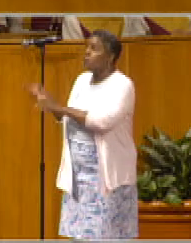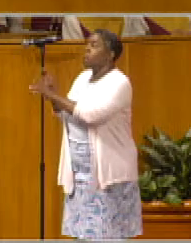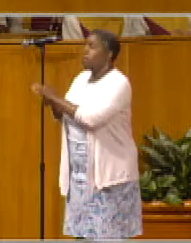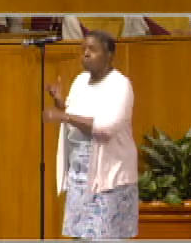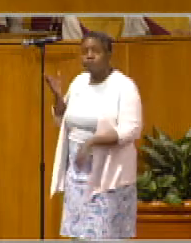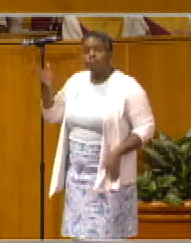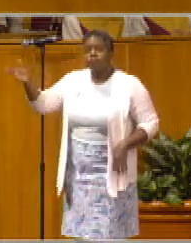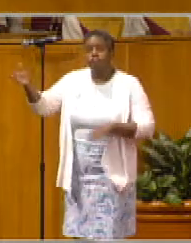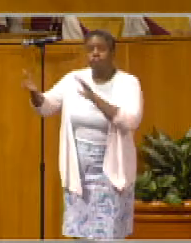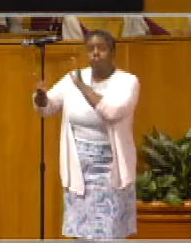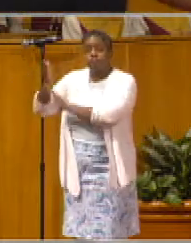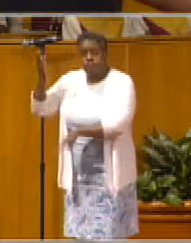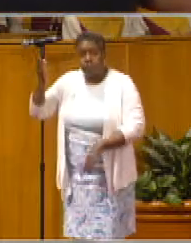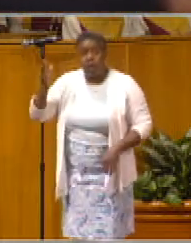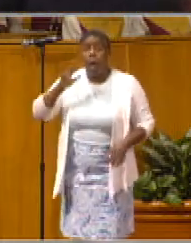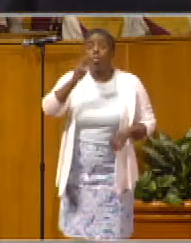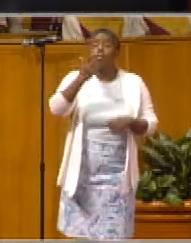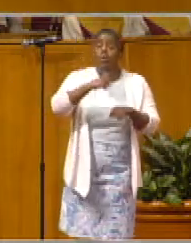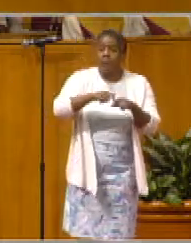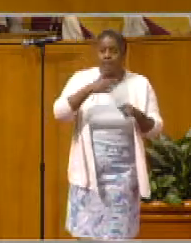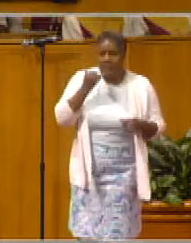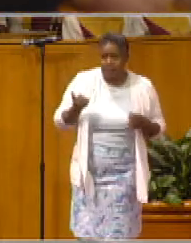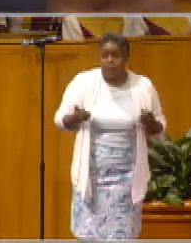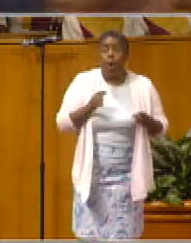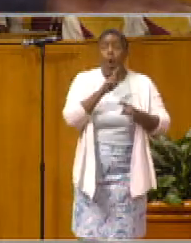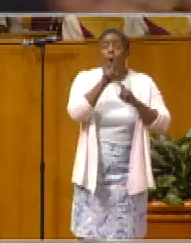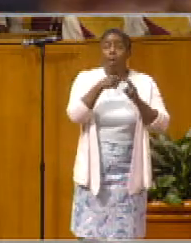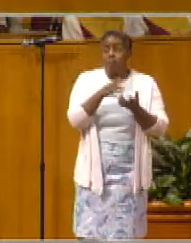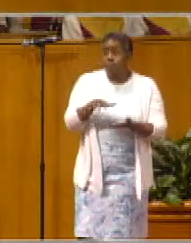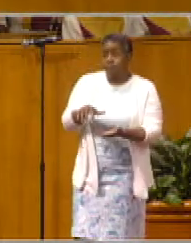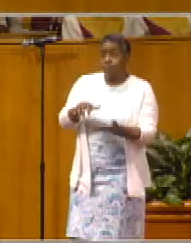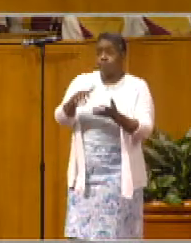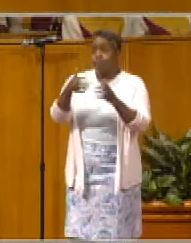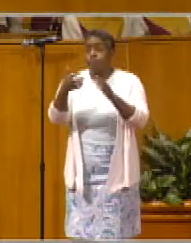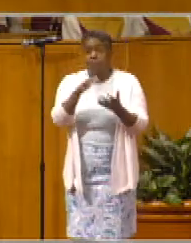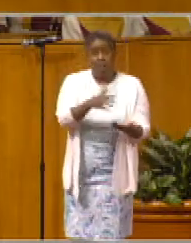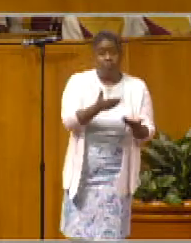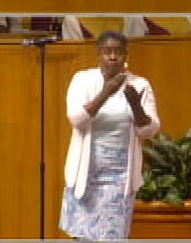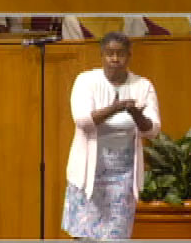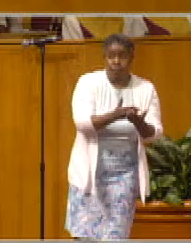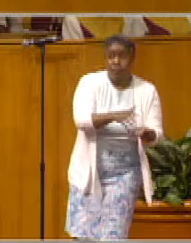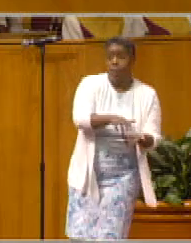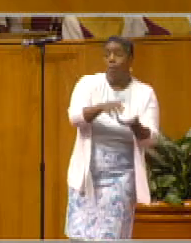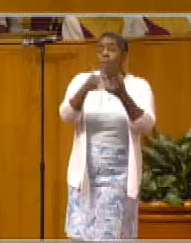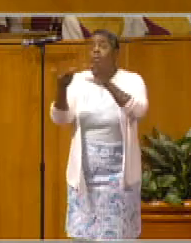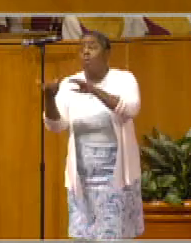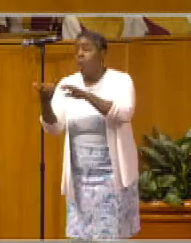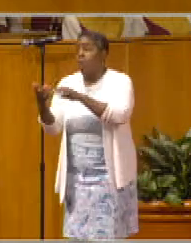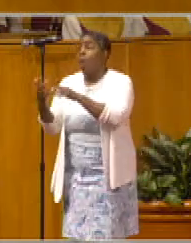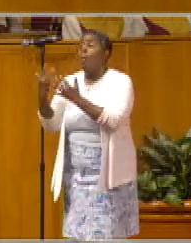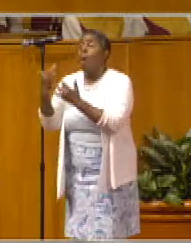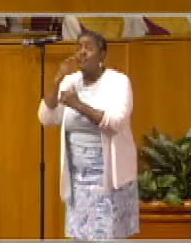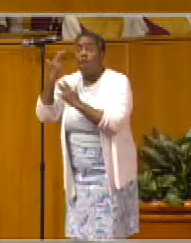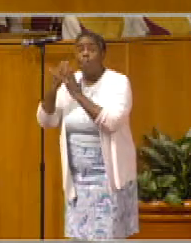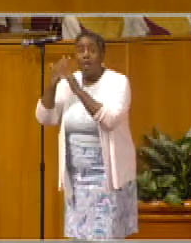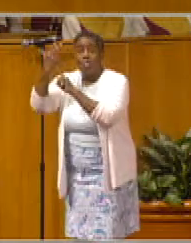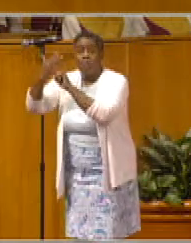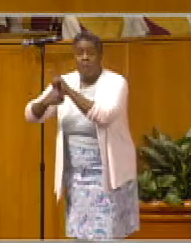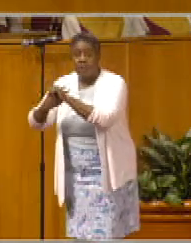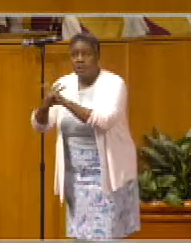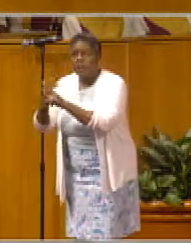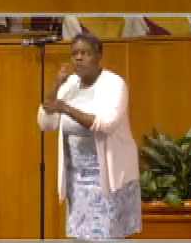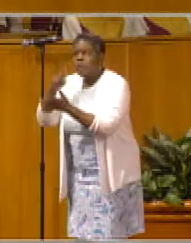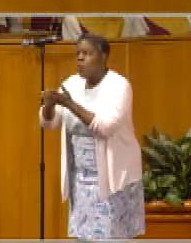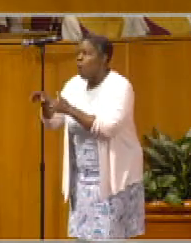board. Okay, say third time's a charm. They were shipwrecked, and they waited 3 months only to find out that another